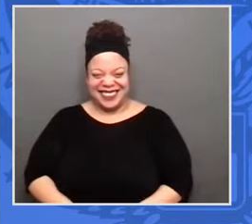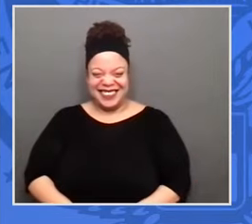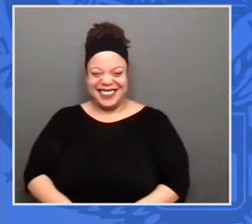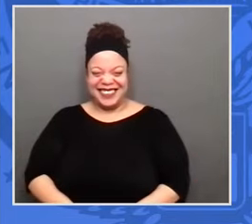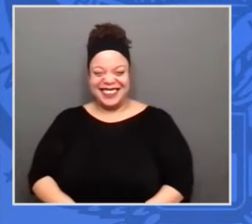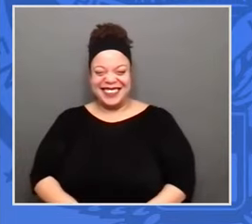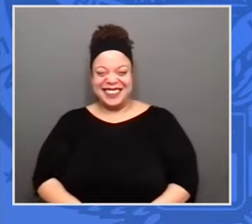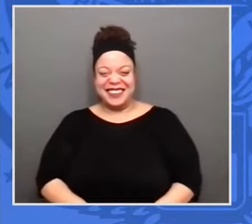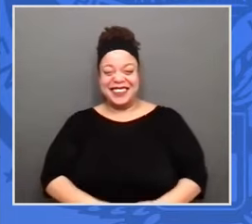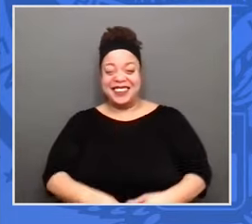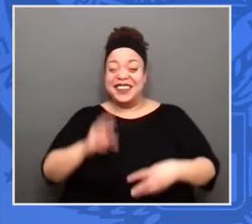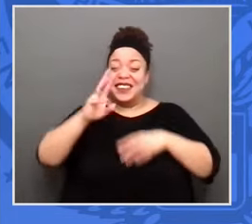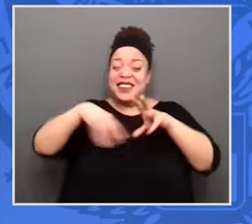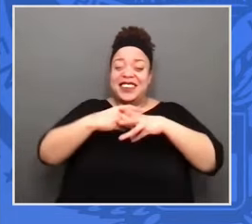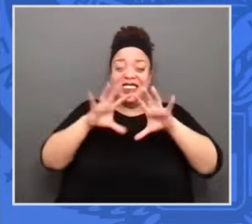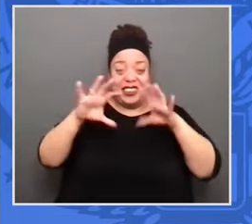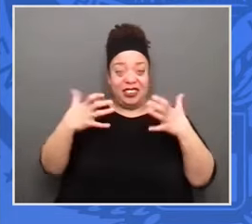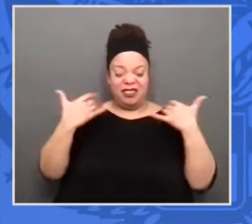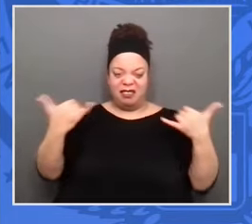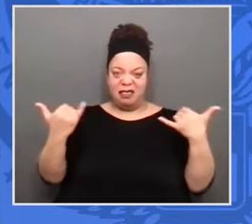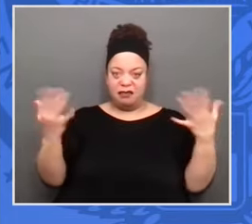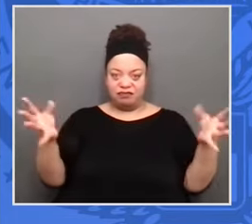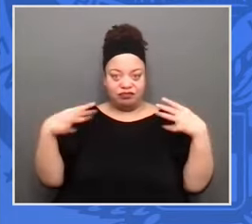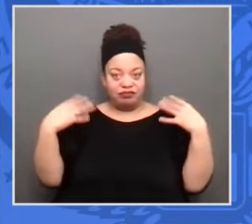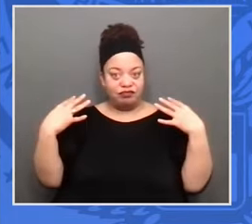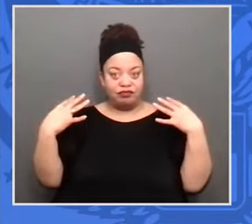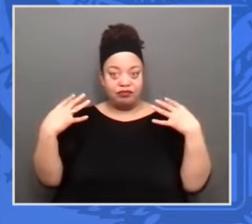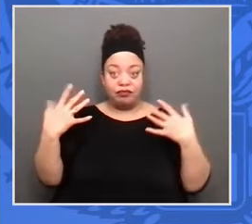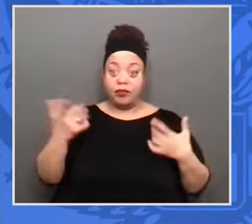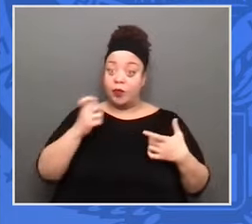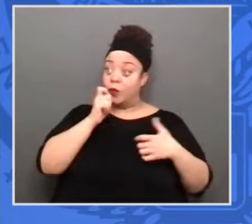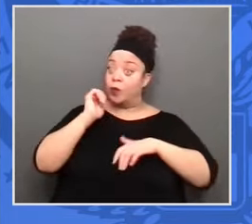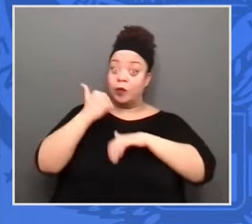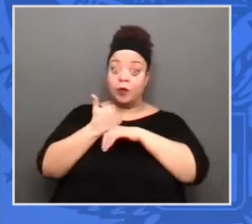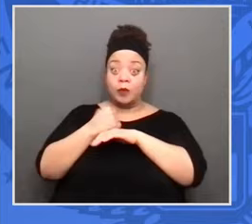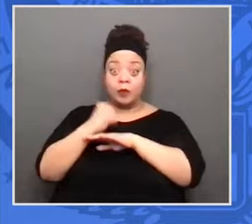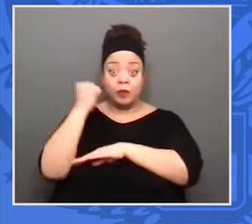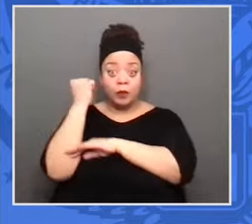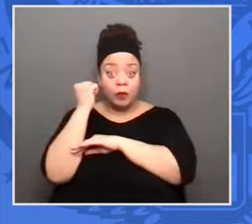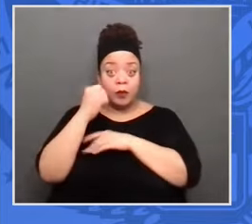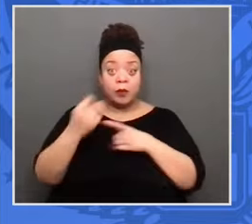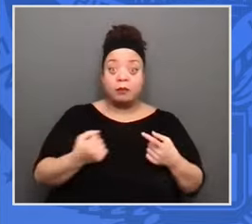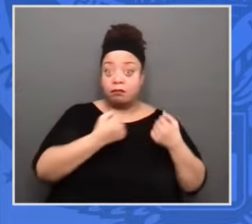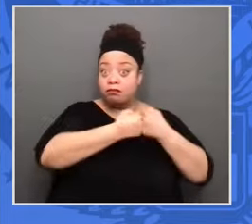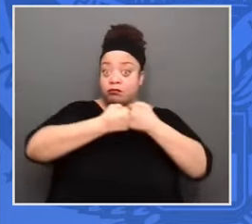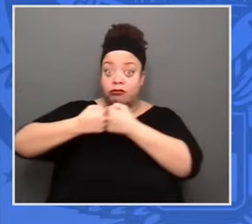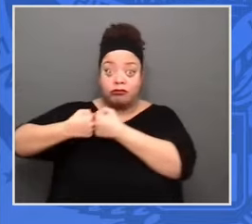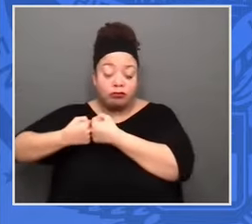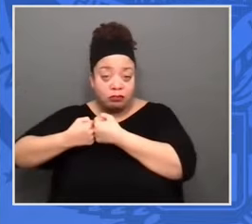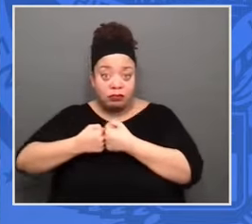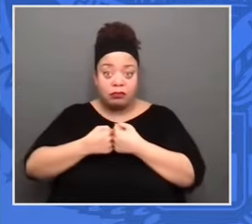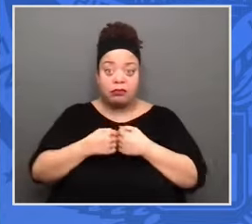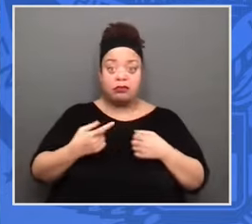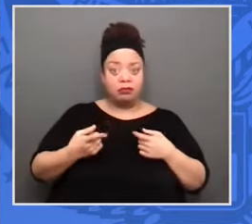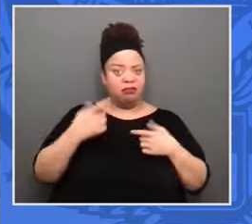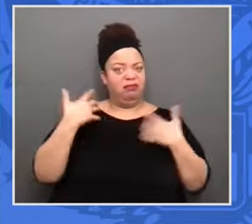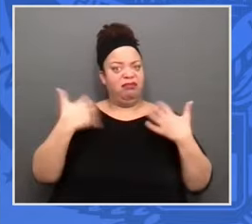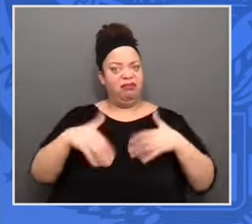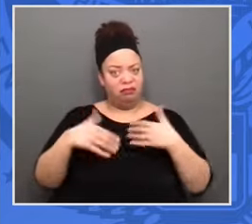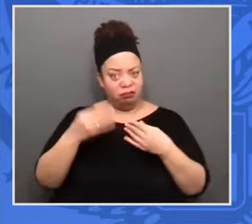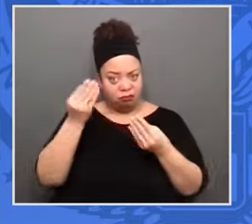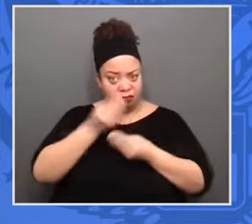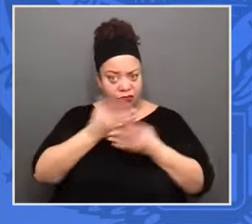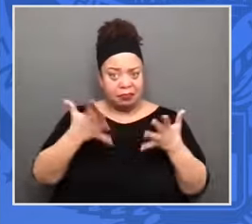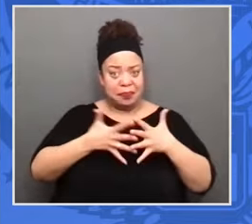beyond our borders. America has been tested, and we've come out stronger for it. To the New